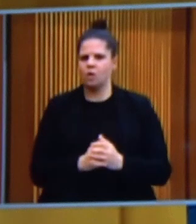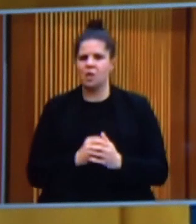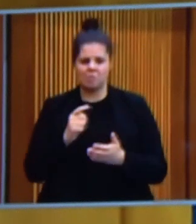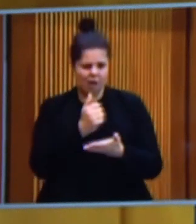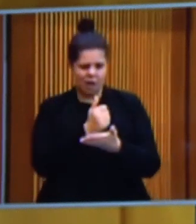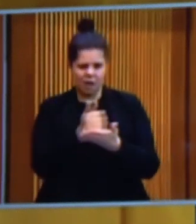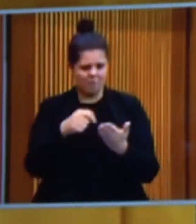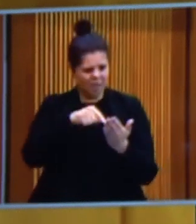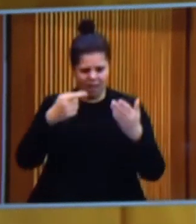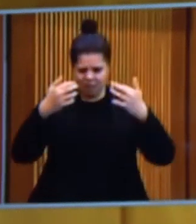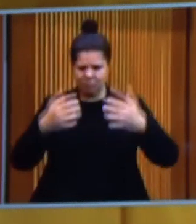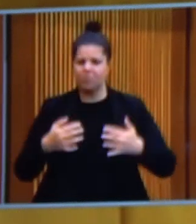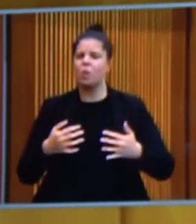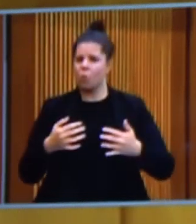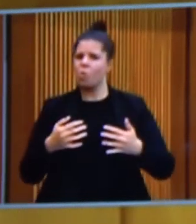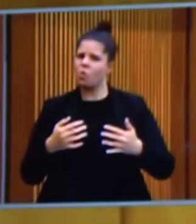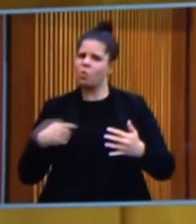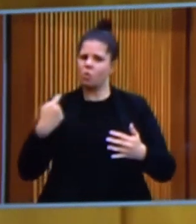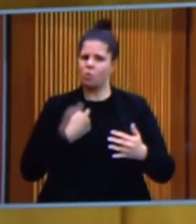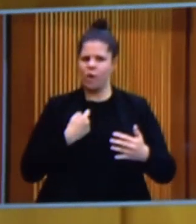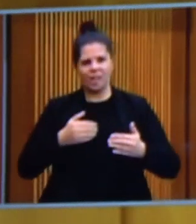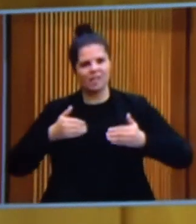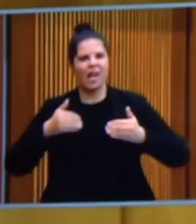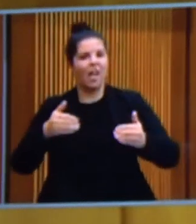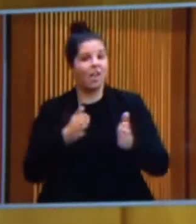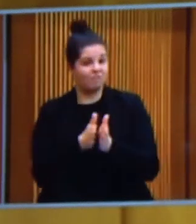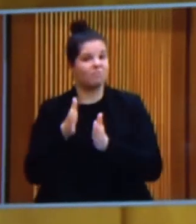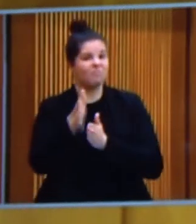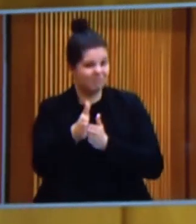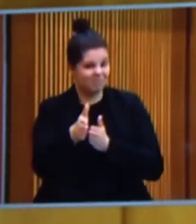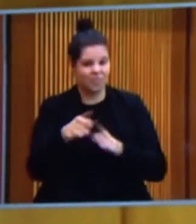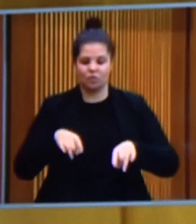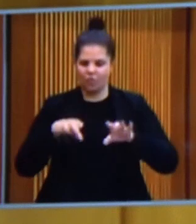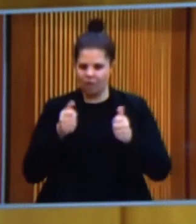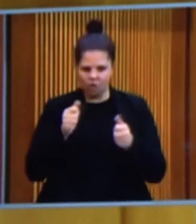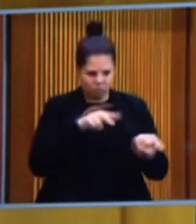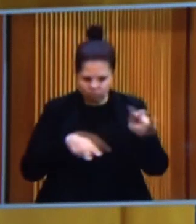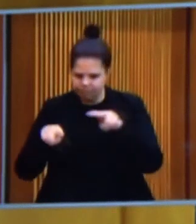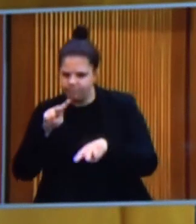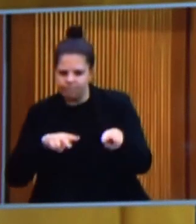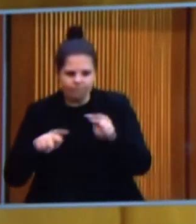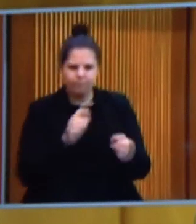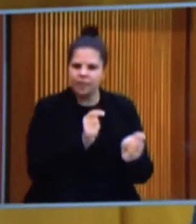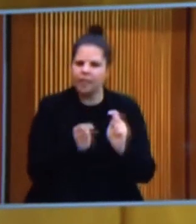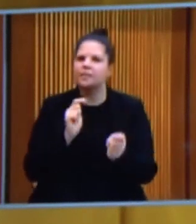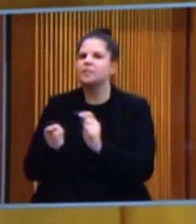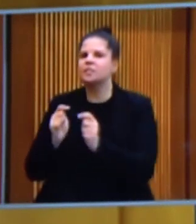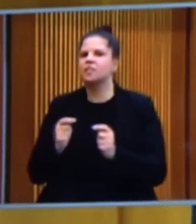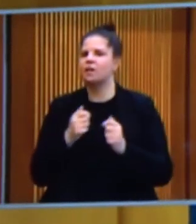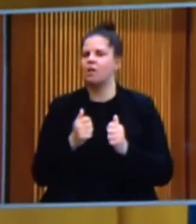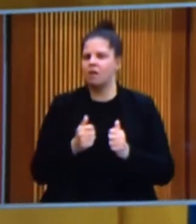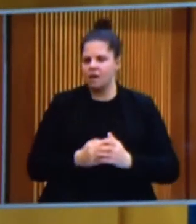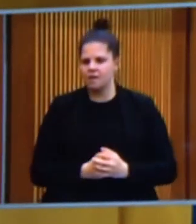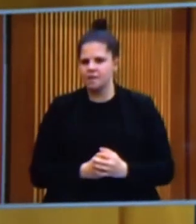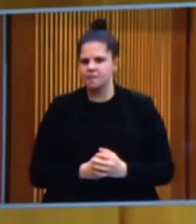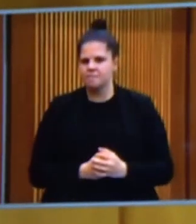indicate that we are at the global forefront, we have a good picture of where we're at. All of this is then